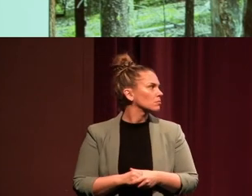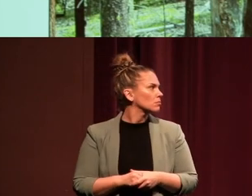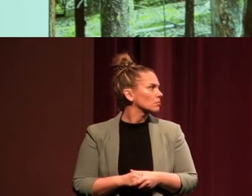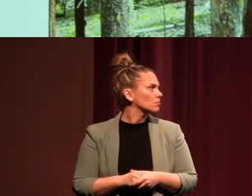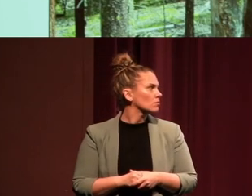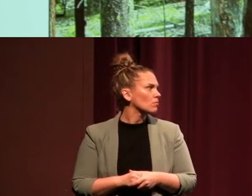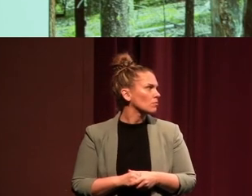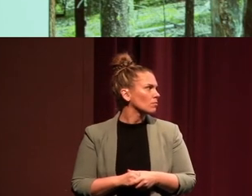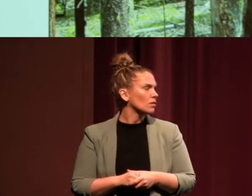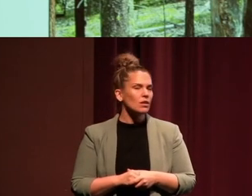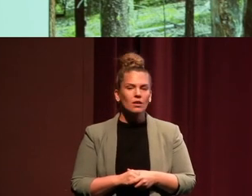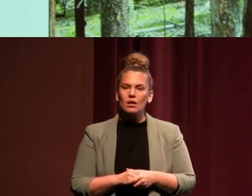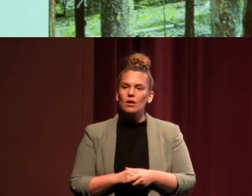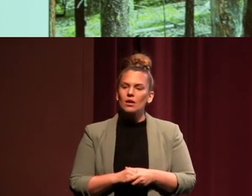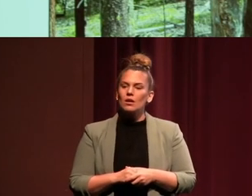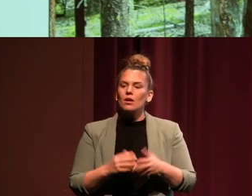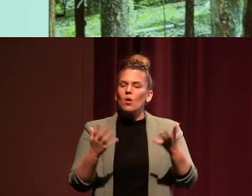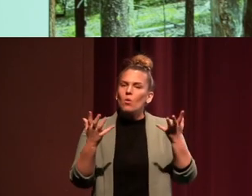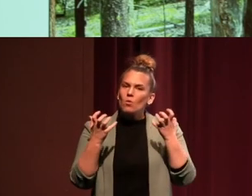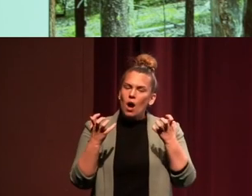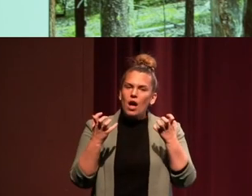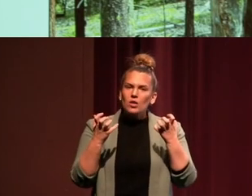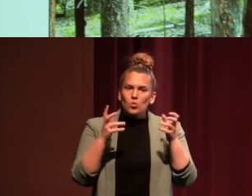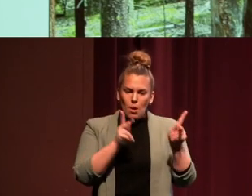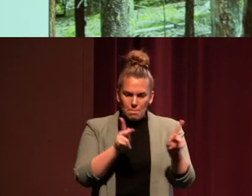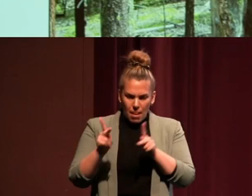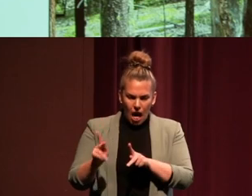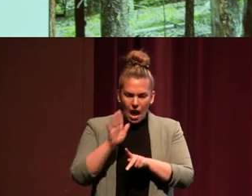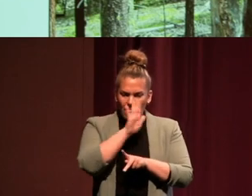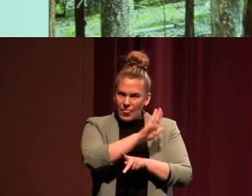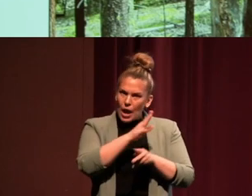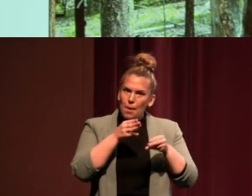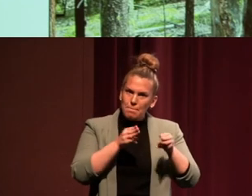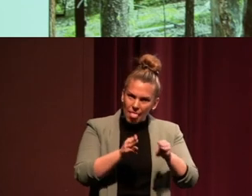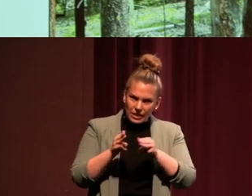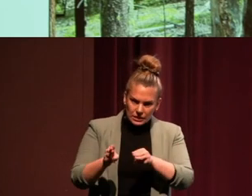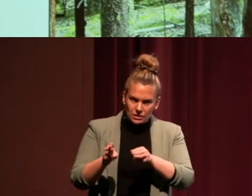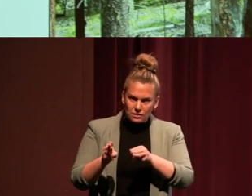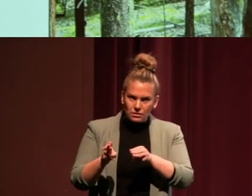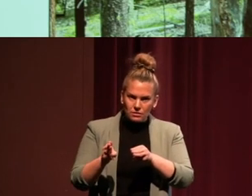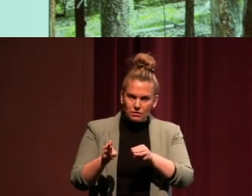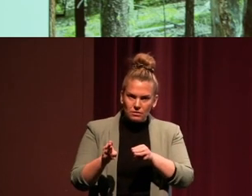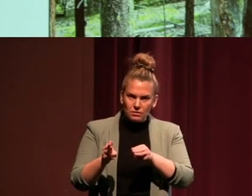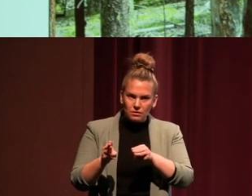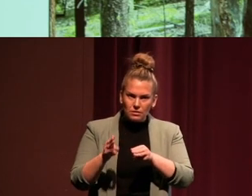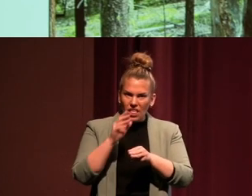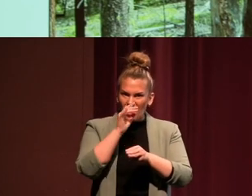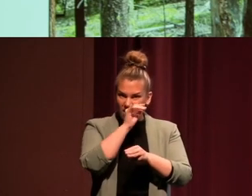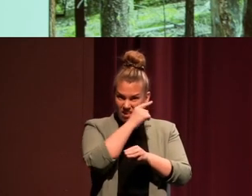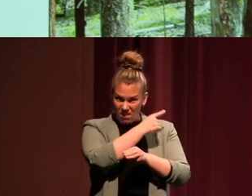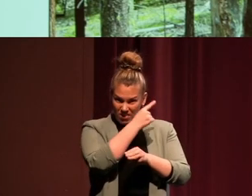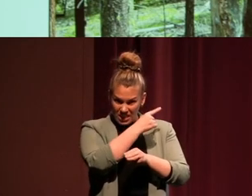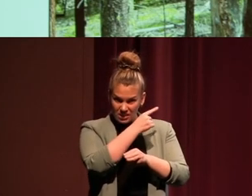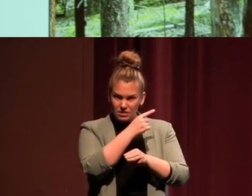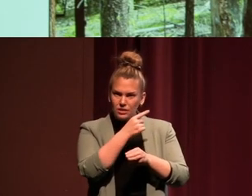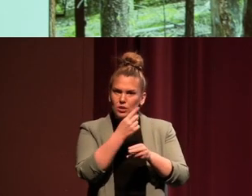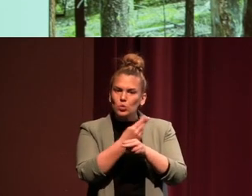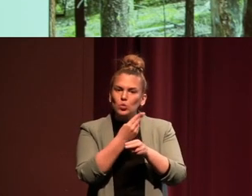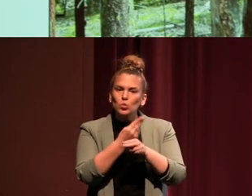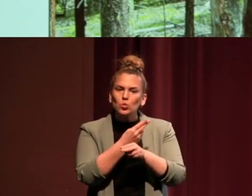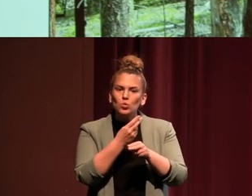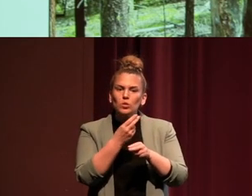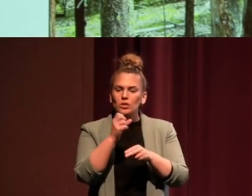But we were able to apply some tree ring methods to determine that this feature was created when someone using stone tools